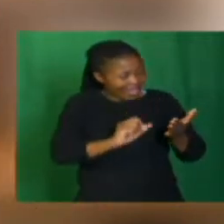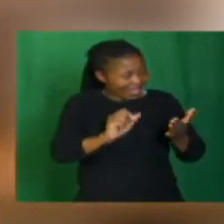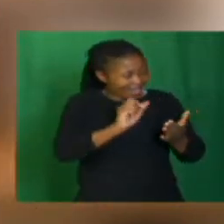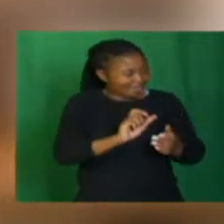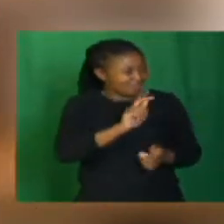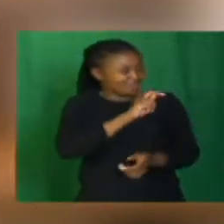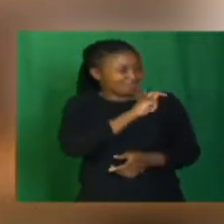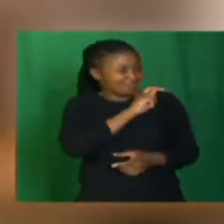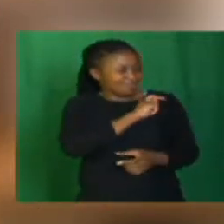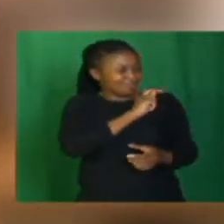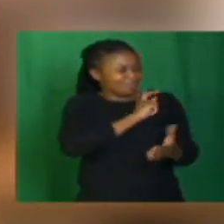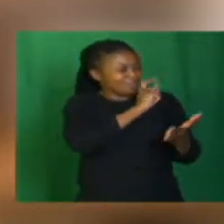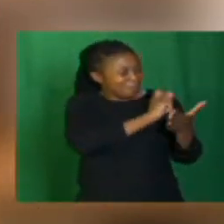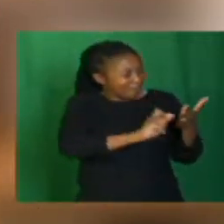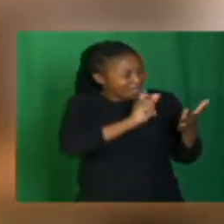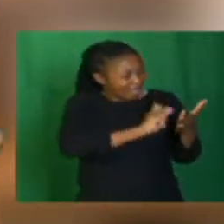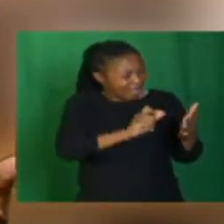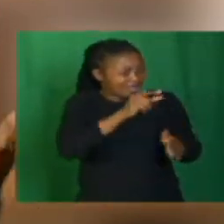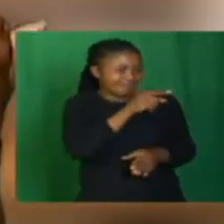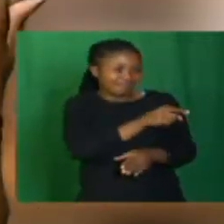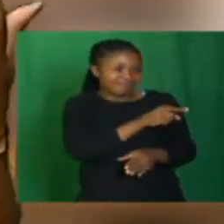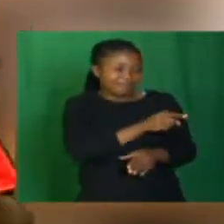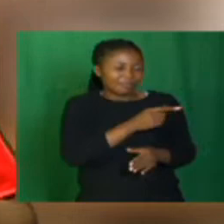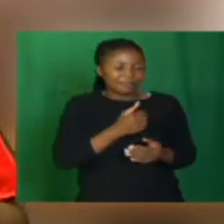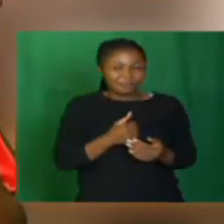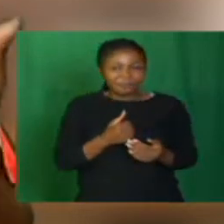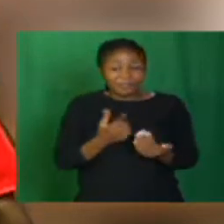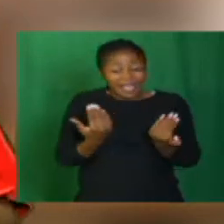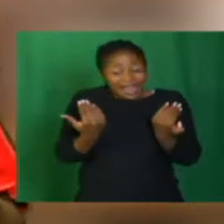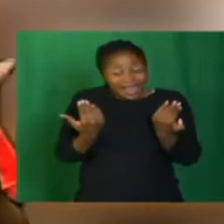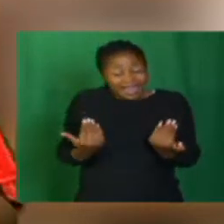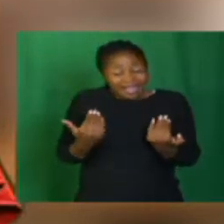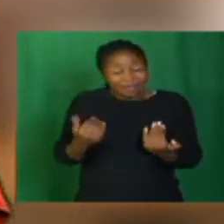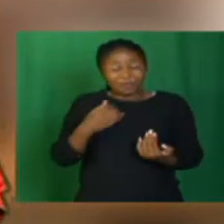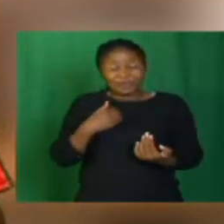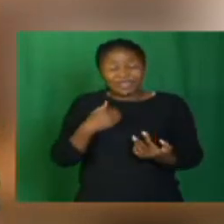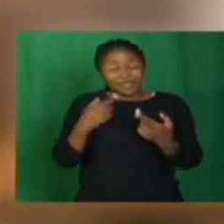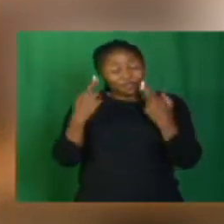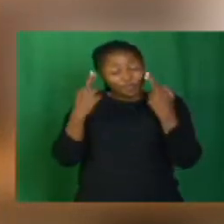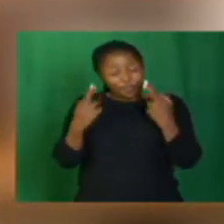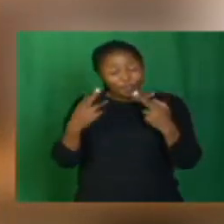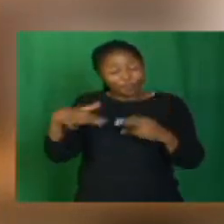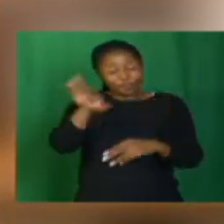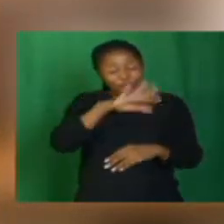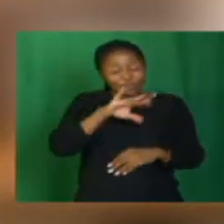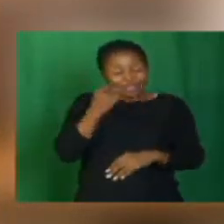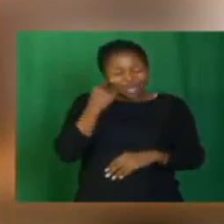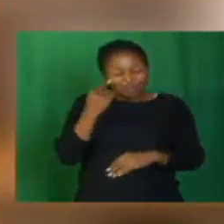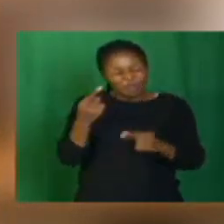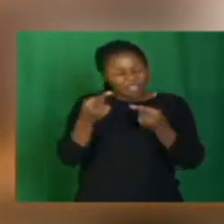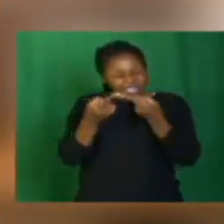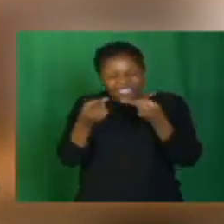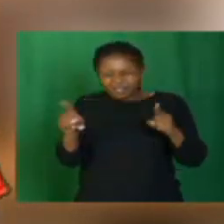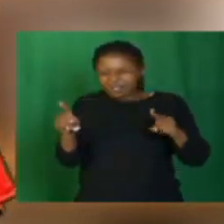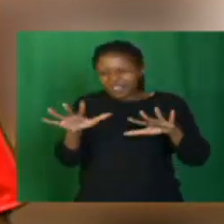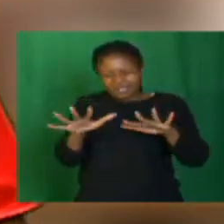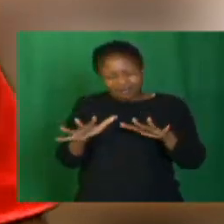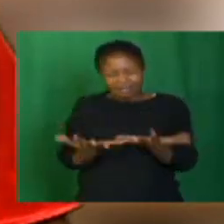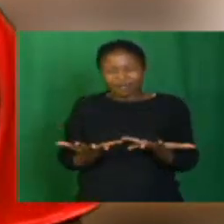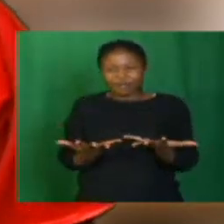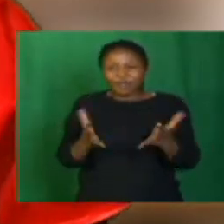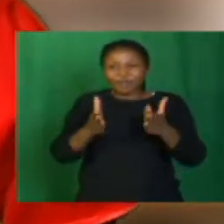given. And I hope, my dear Form 5s, you can now see the difference so that you don't find yourself mixing the